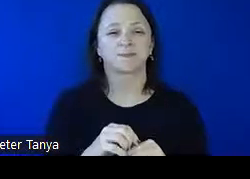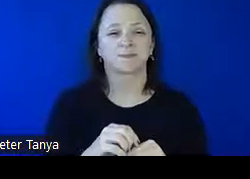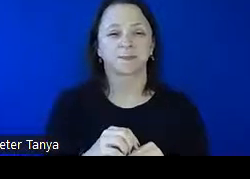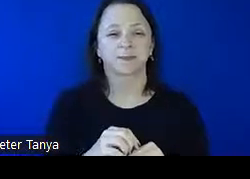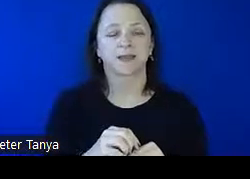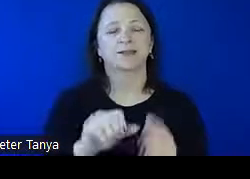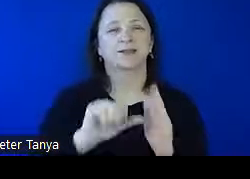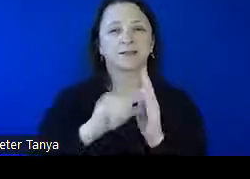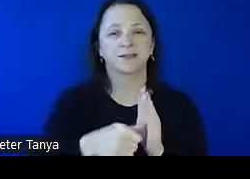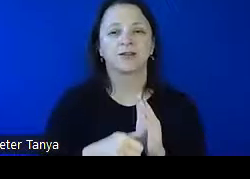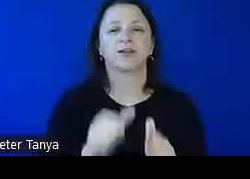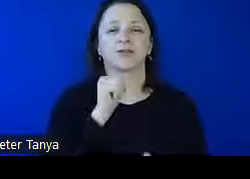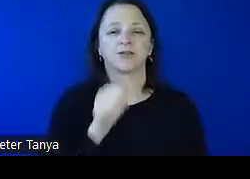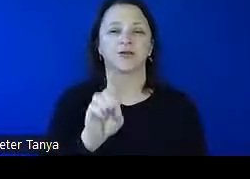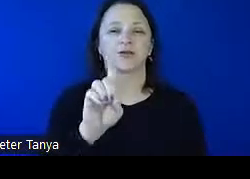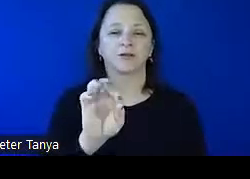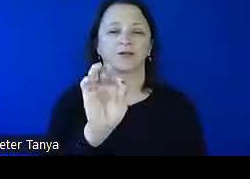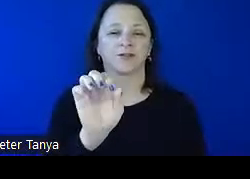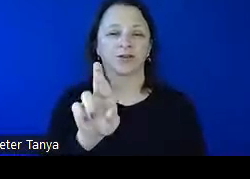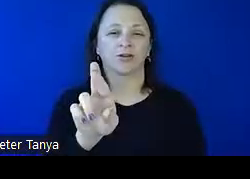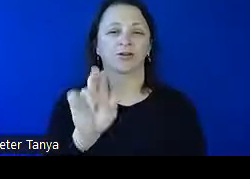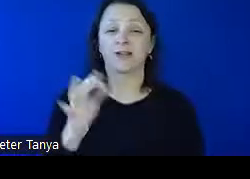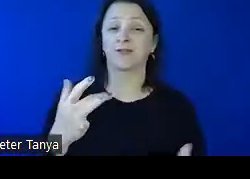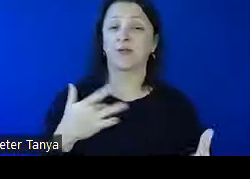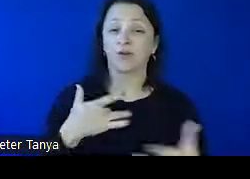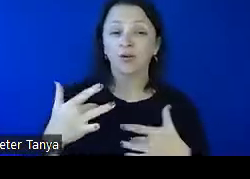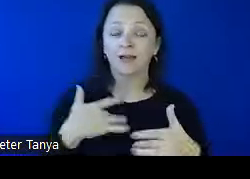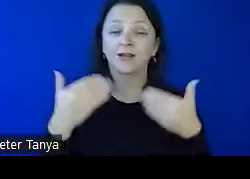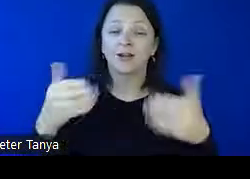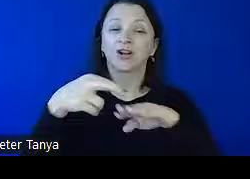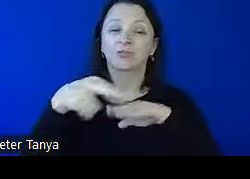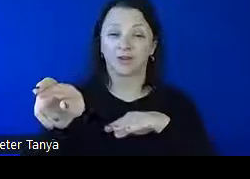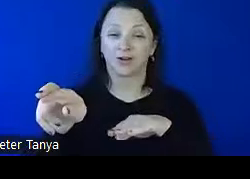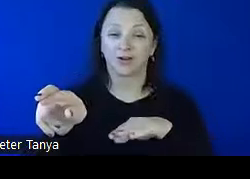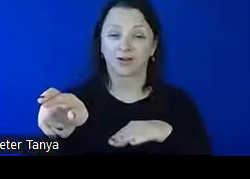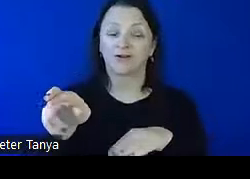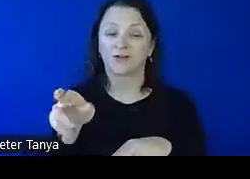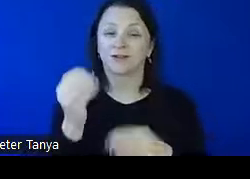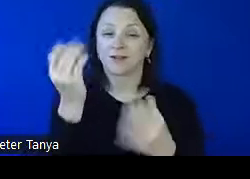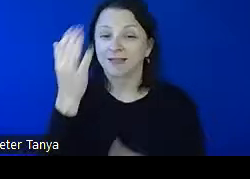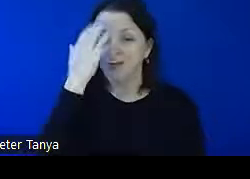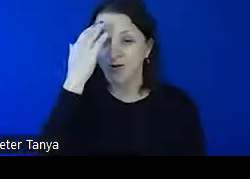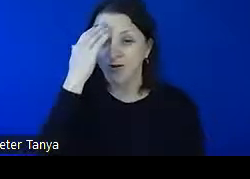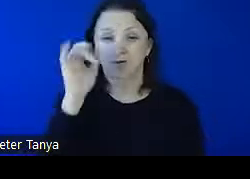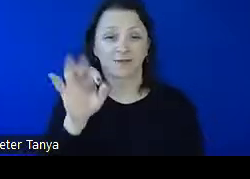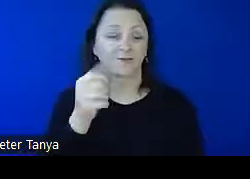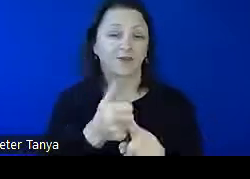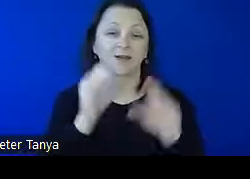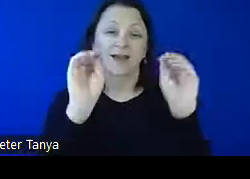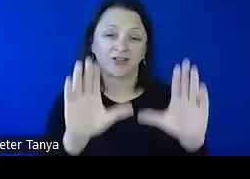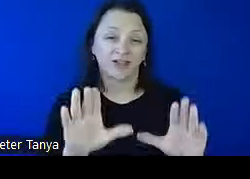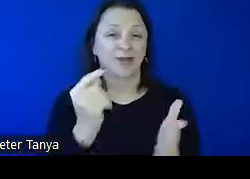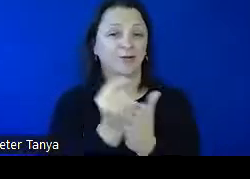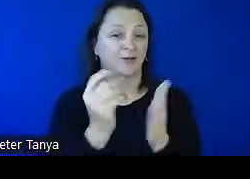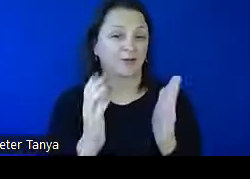don't defer. That if you're worried, let your clinician know. If you're an educator or